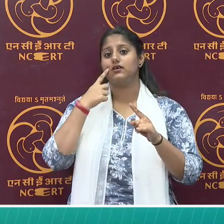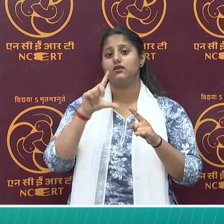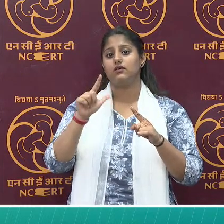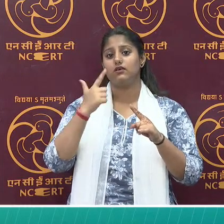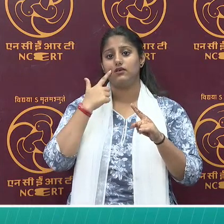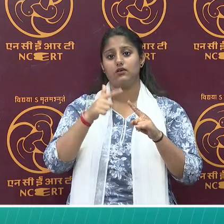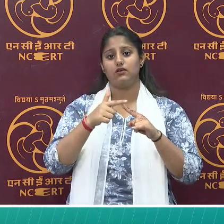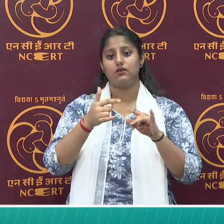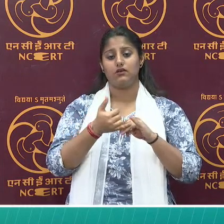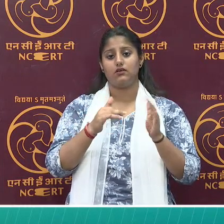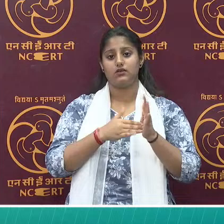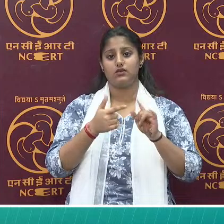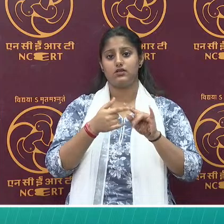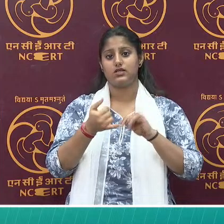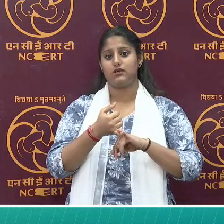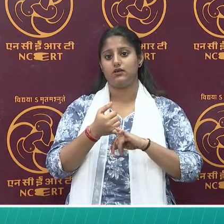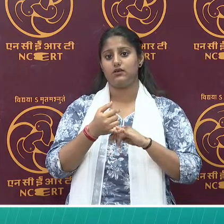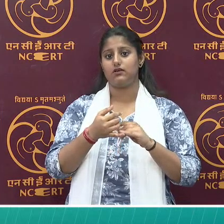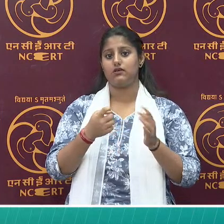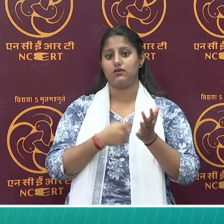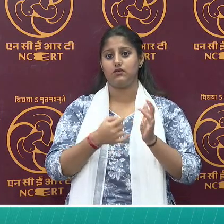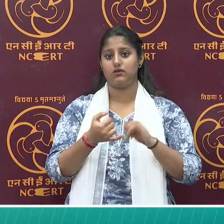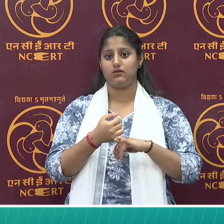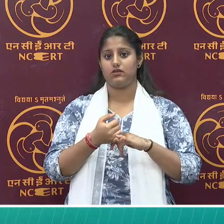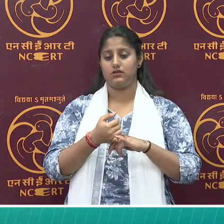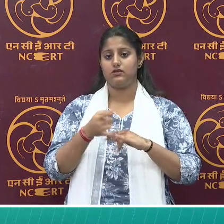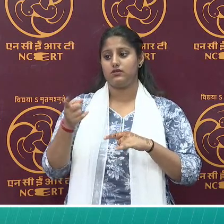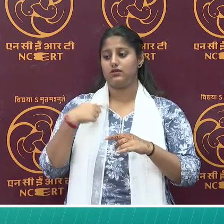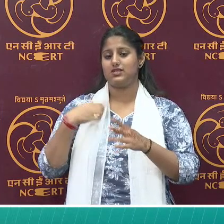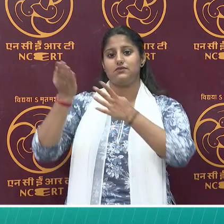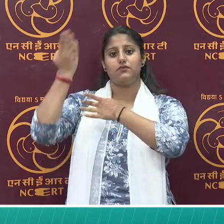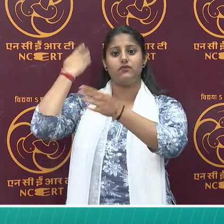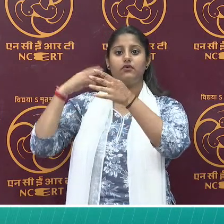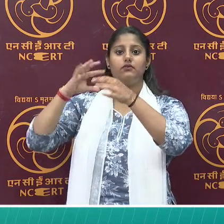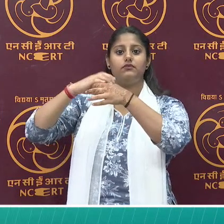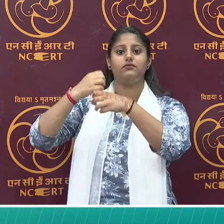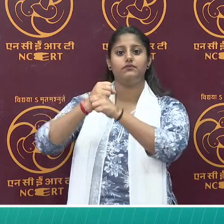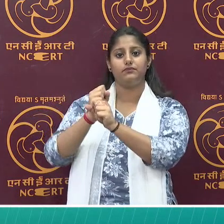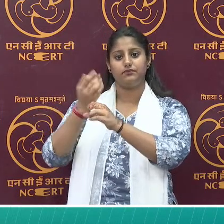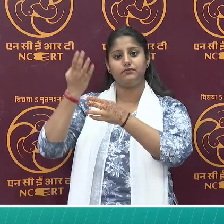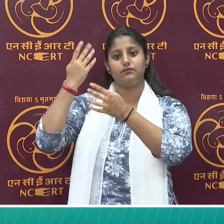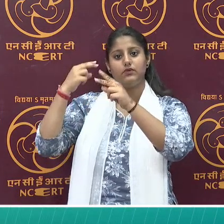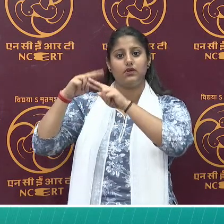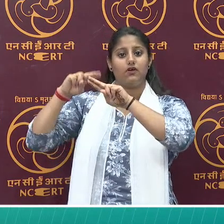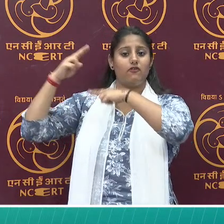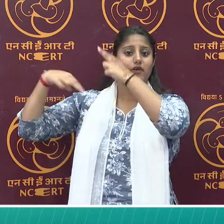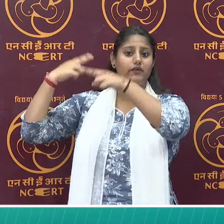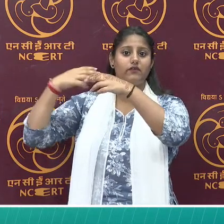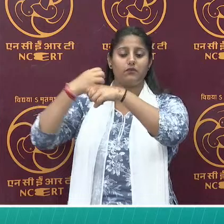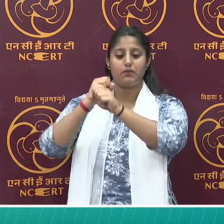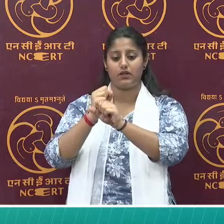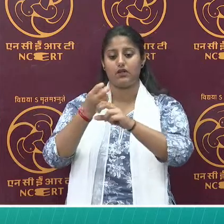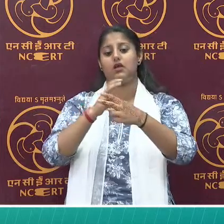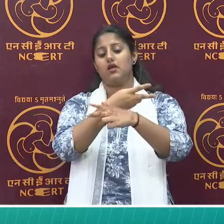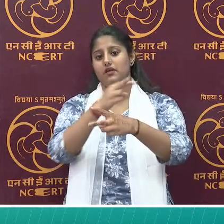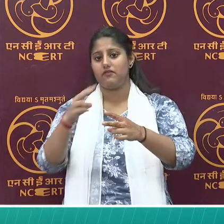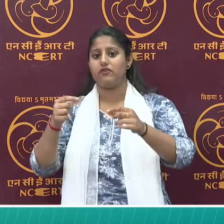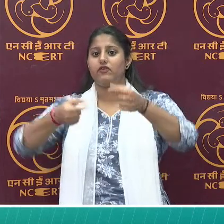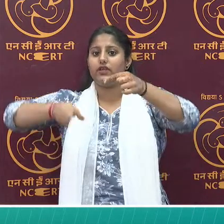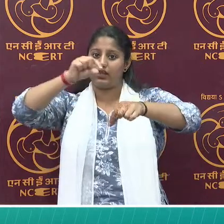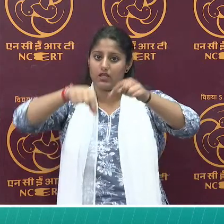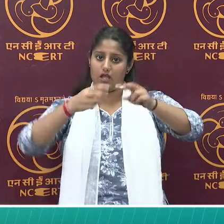inorganic substances that we are using. So they are prepared in factories with the help of nitrogen, potassium